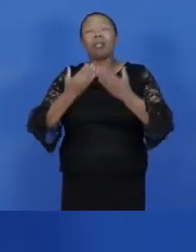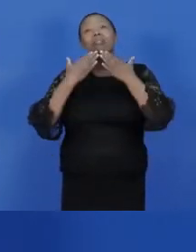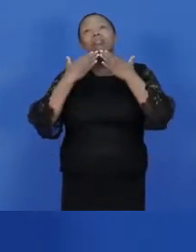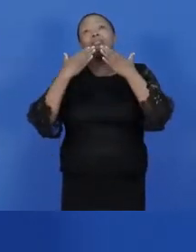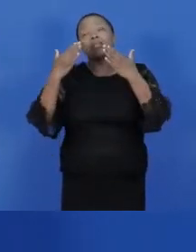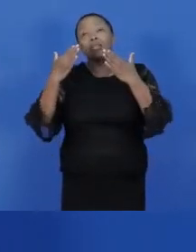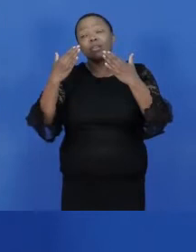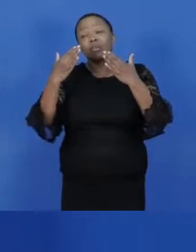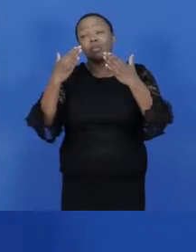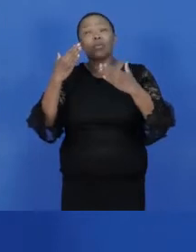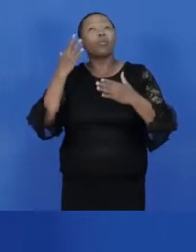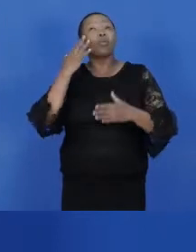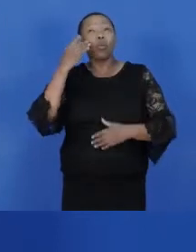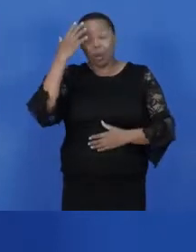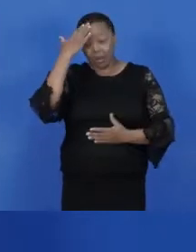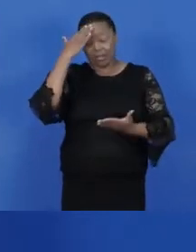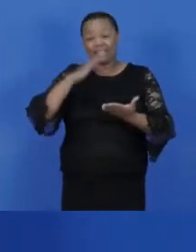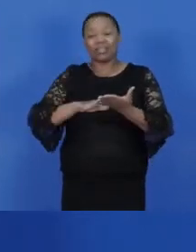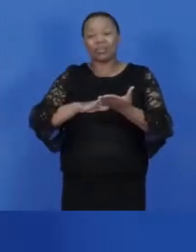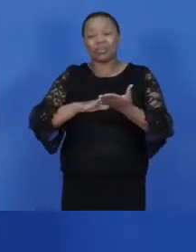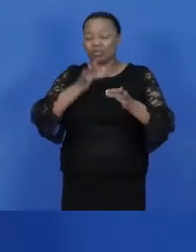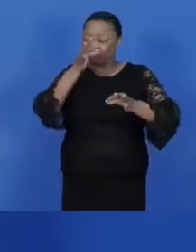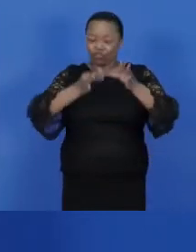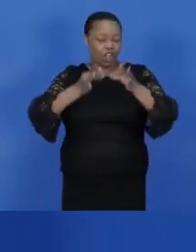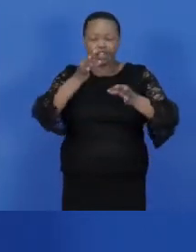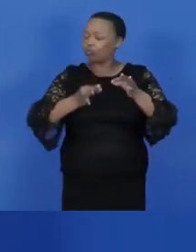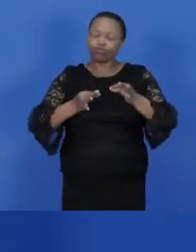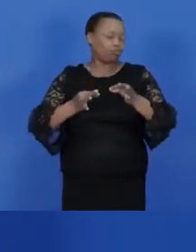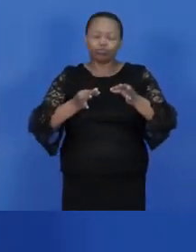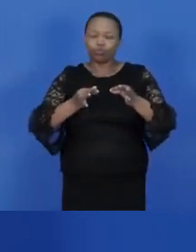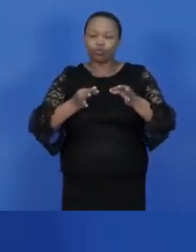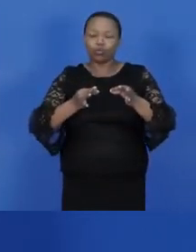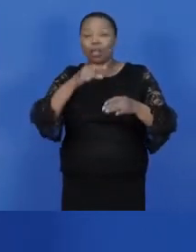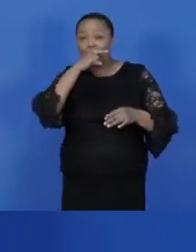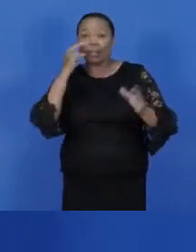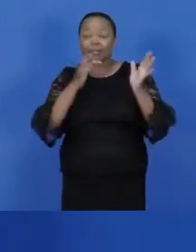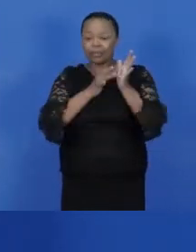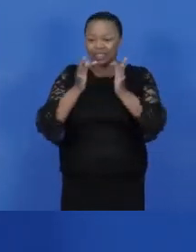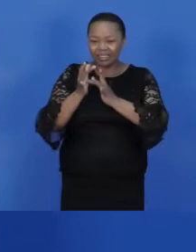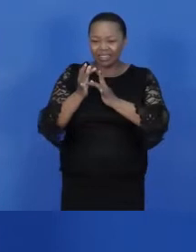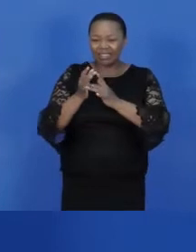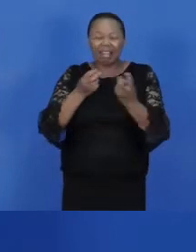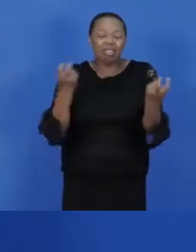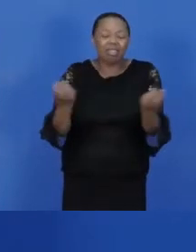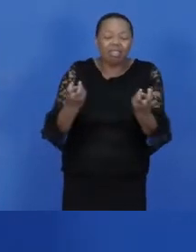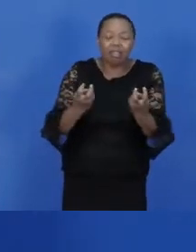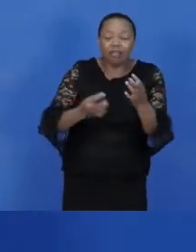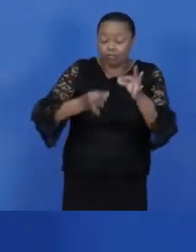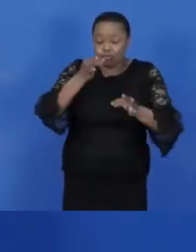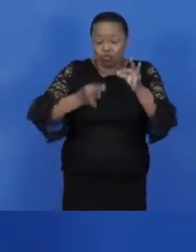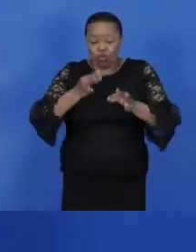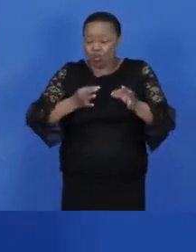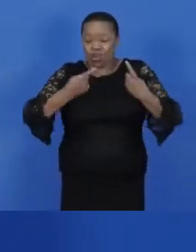that, mighty God, at this particular time, as long as we trust you, we'll never be condemned. In the name of Jesus, there is nothing that will condemn us. There